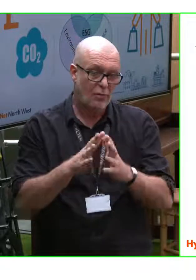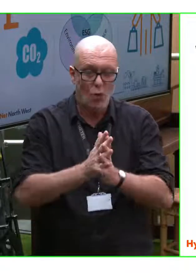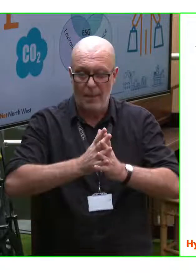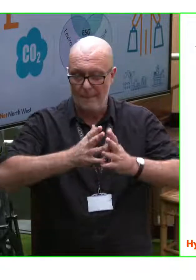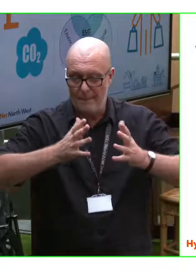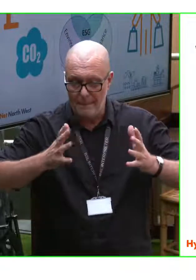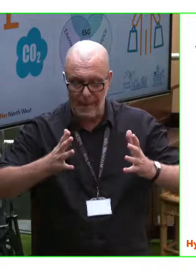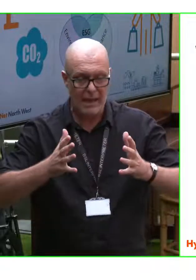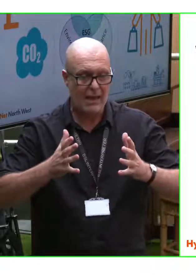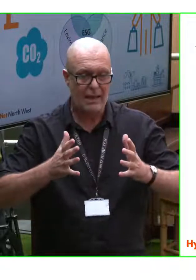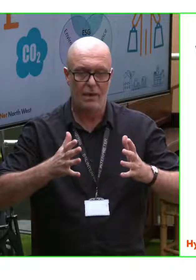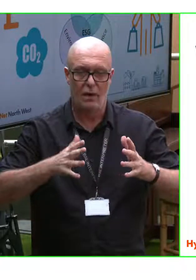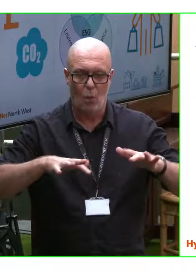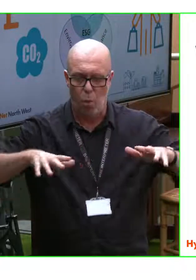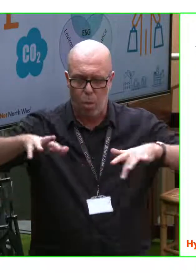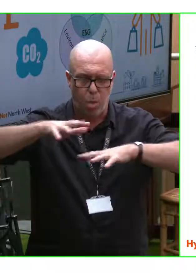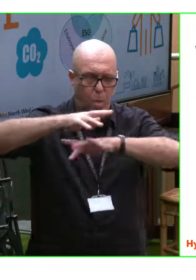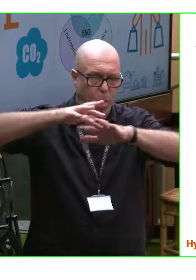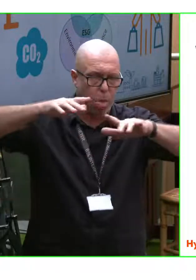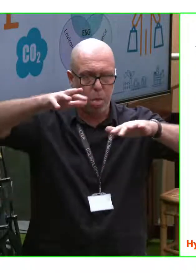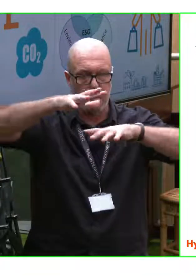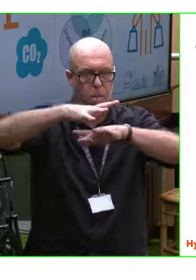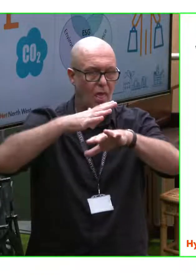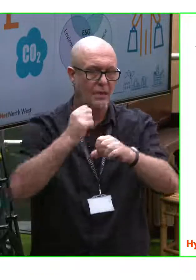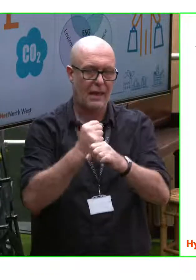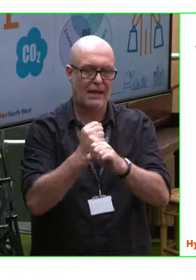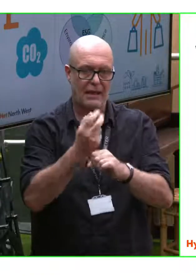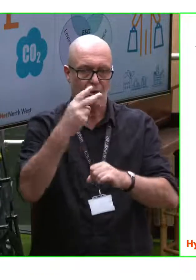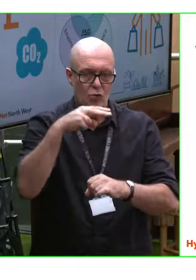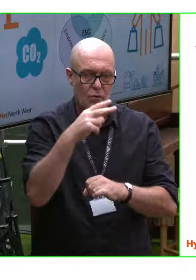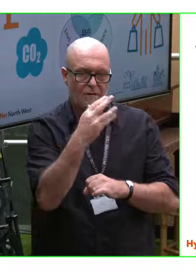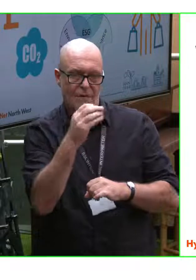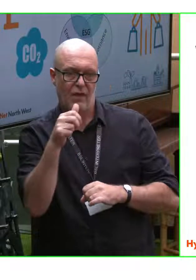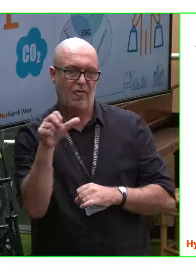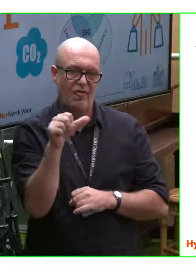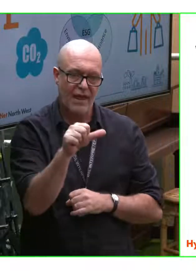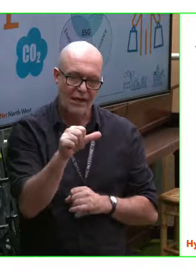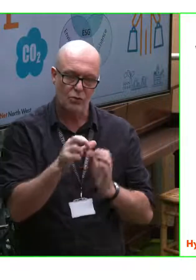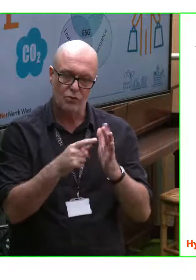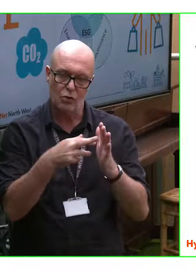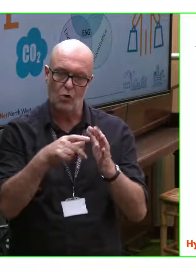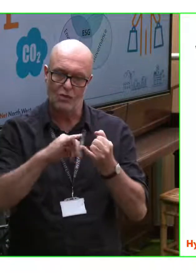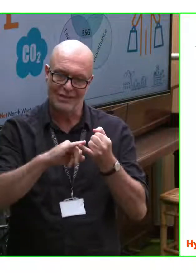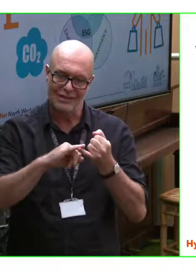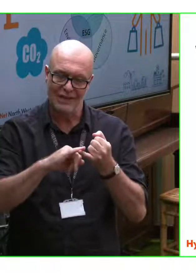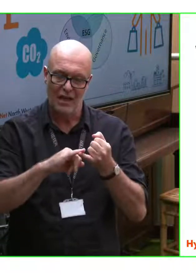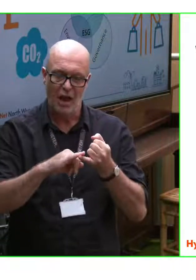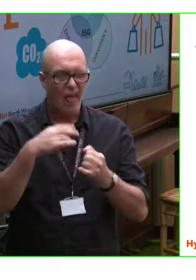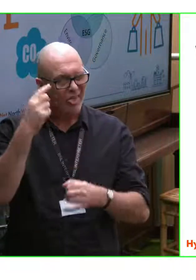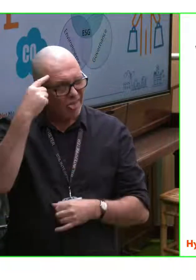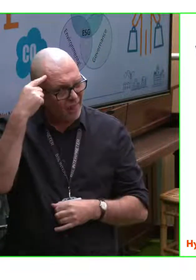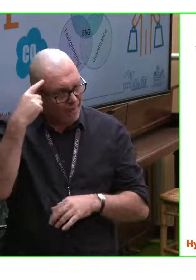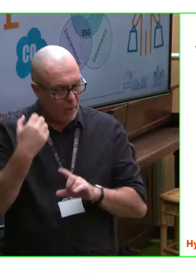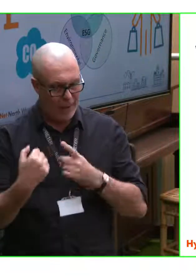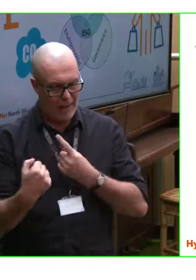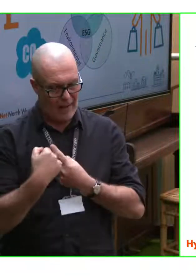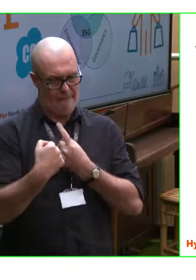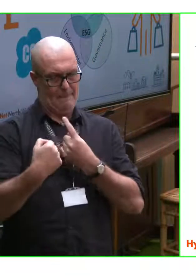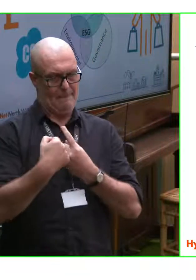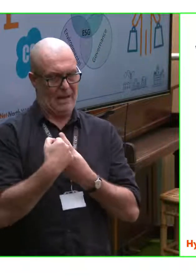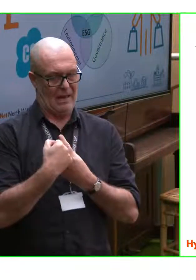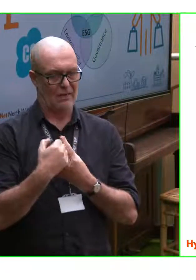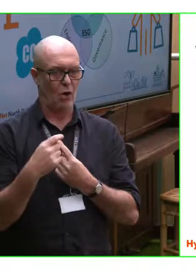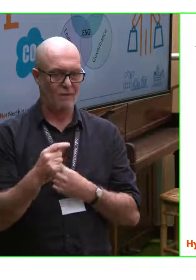emitter, emitting 250,000 tonnes of CO2 every year, then you think of the implications of actually having